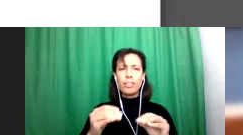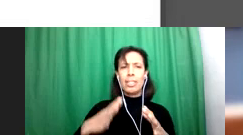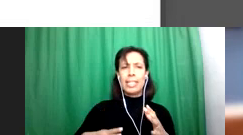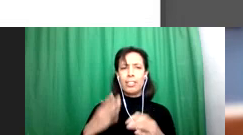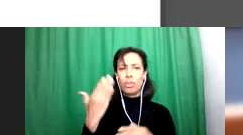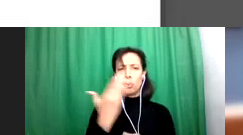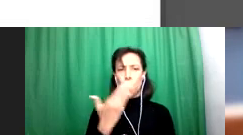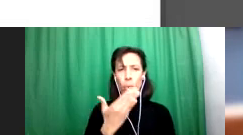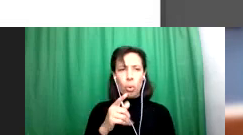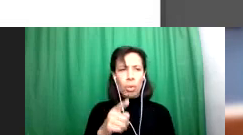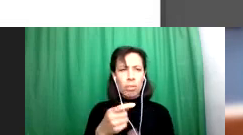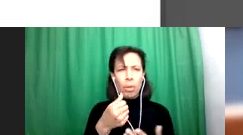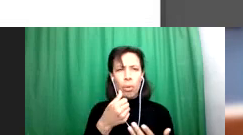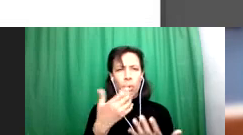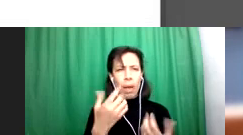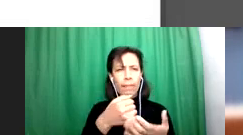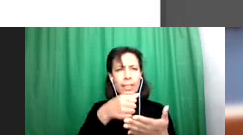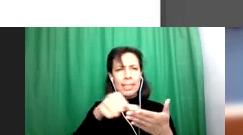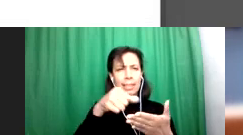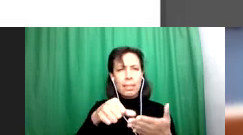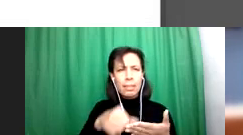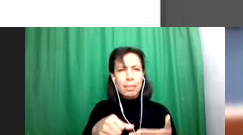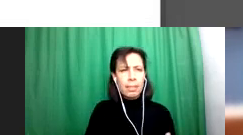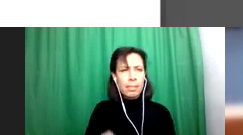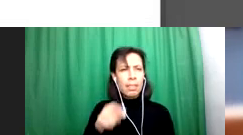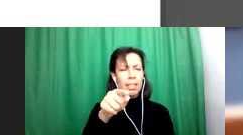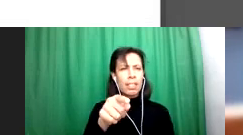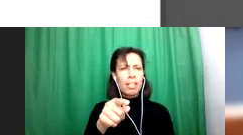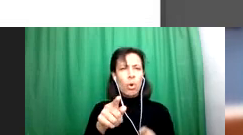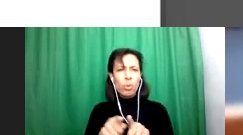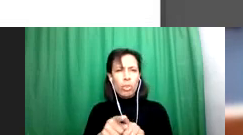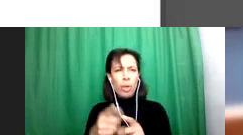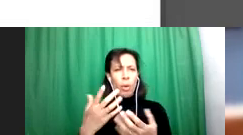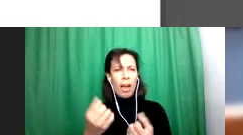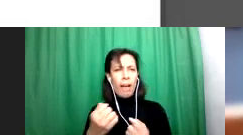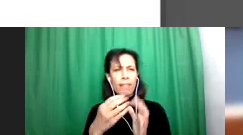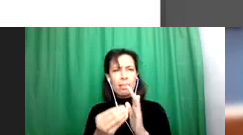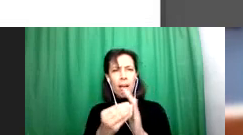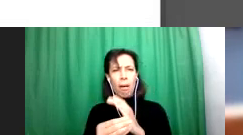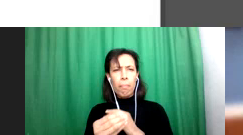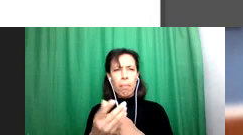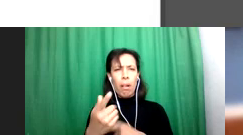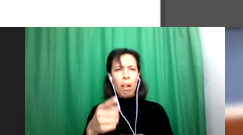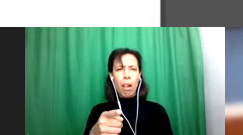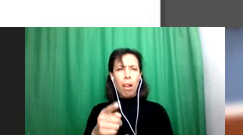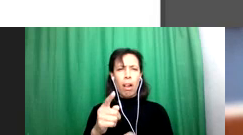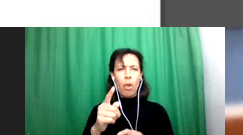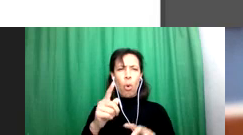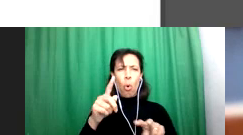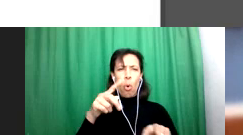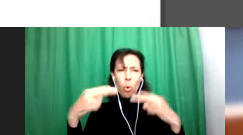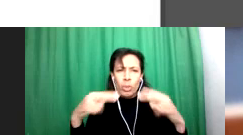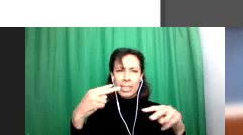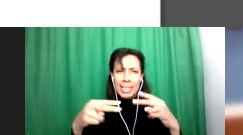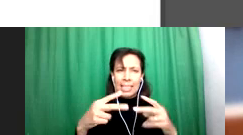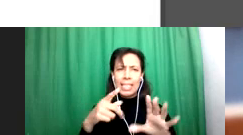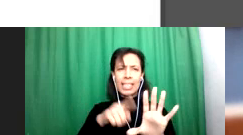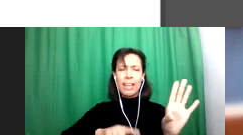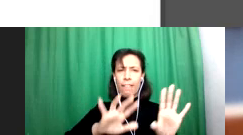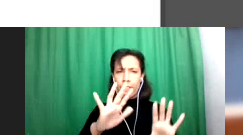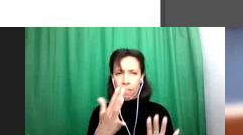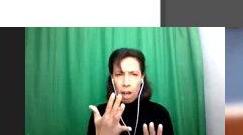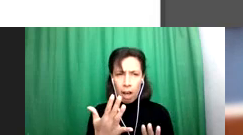There's a boy in, also an autistic boy in year 5. We've got, you could choose this one, a boy in year 11. You